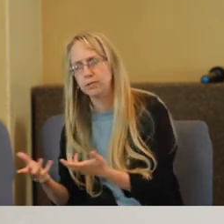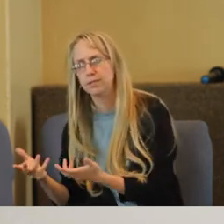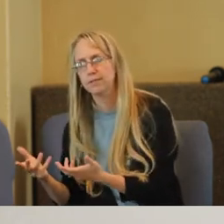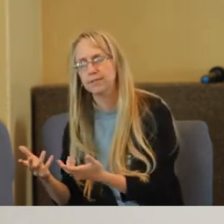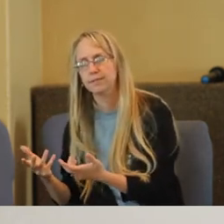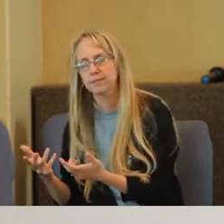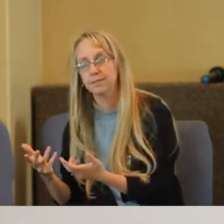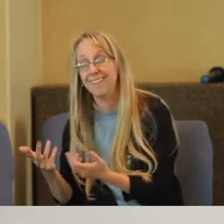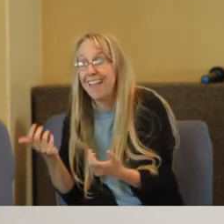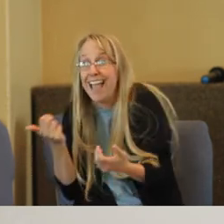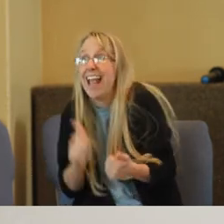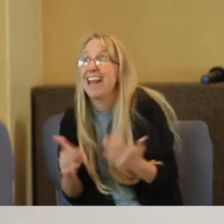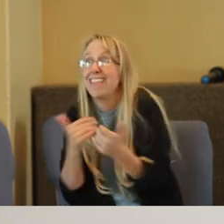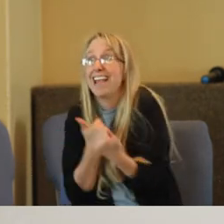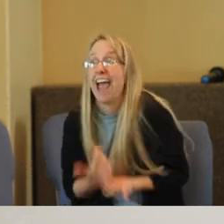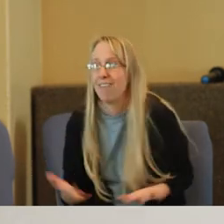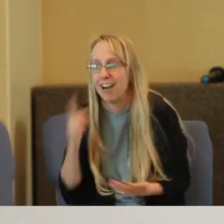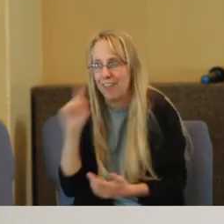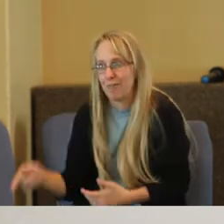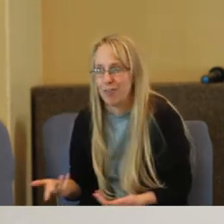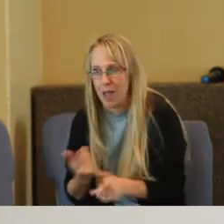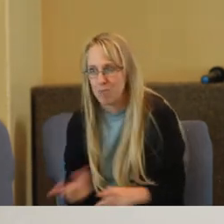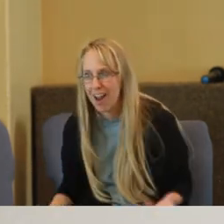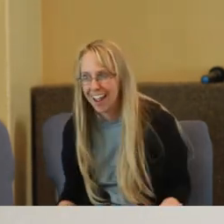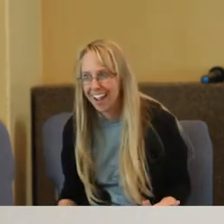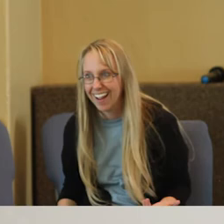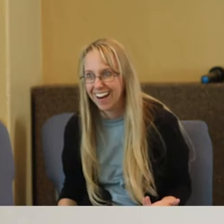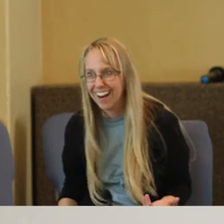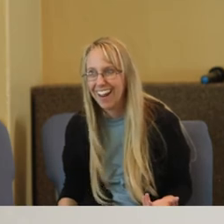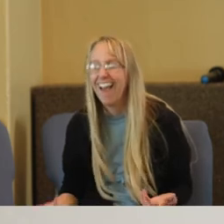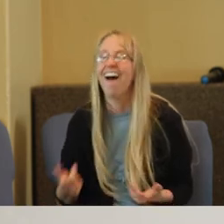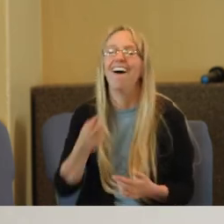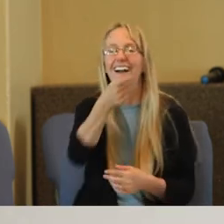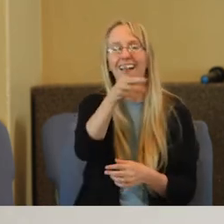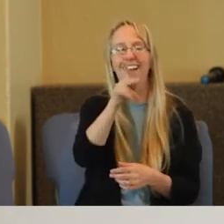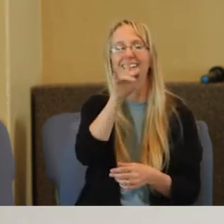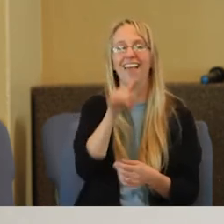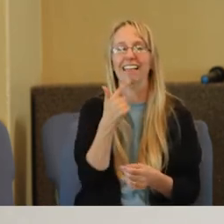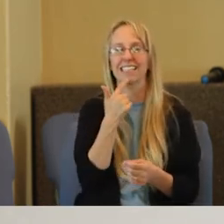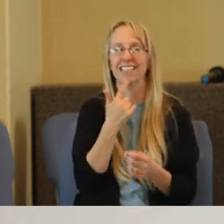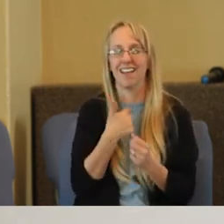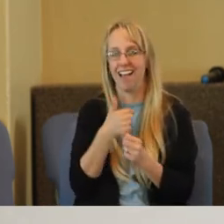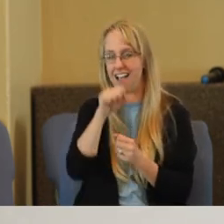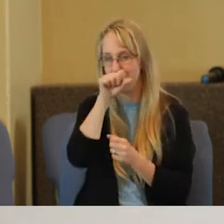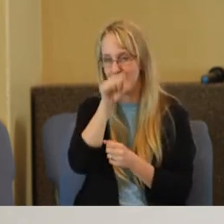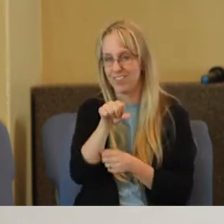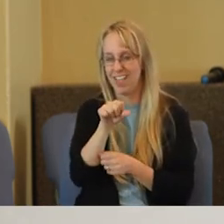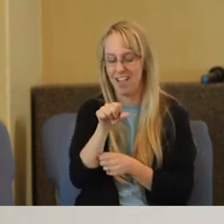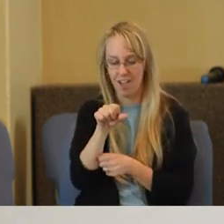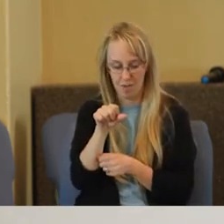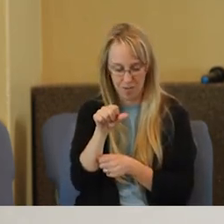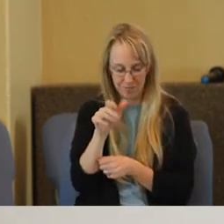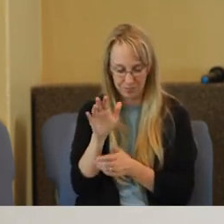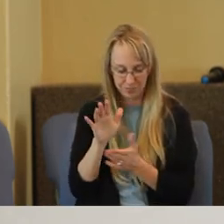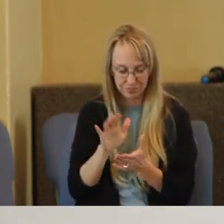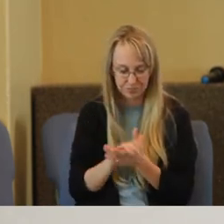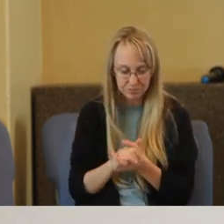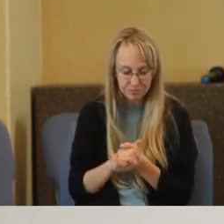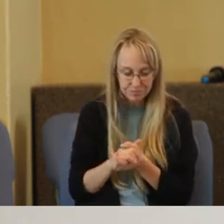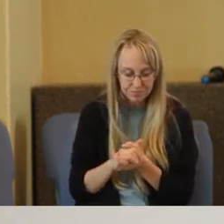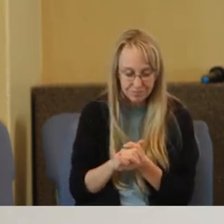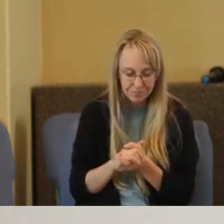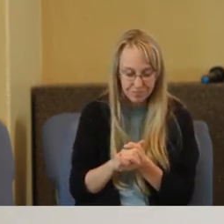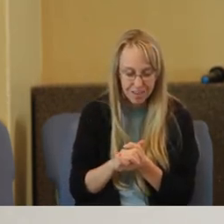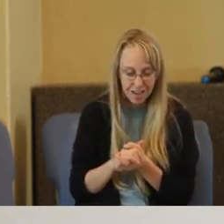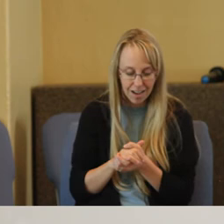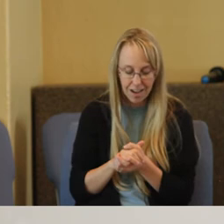Anything and everything that they would want you to do, right? Kelly will tell you, I love to set up women, okay? We have people